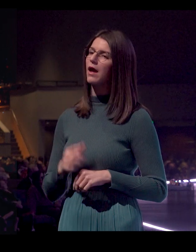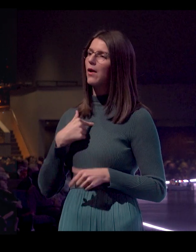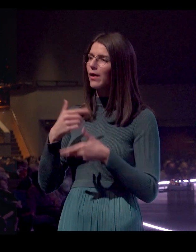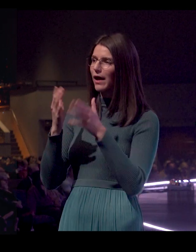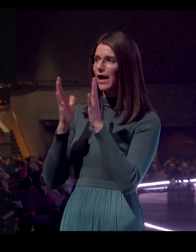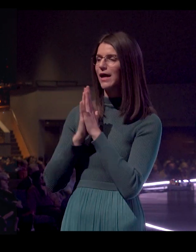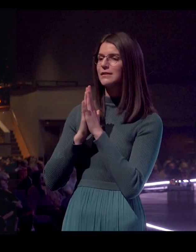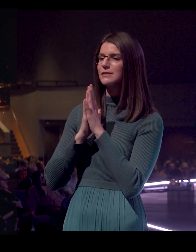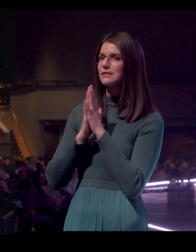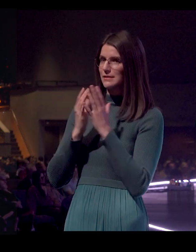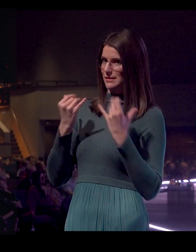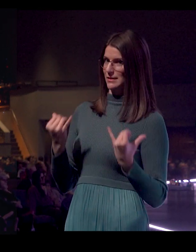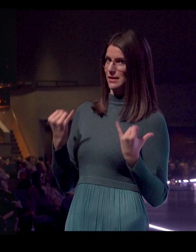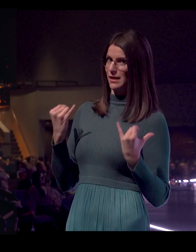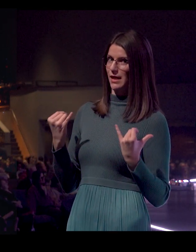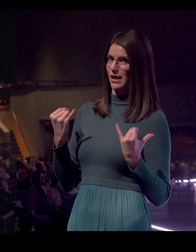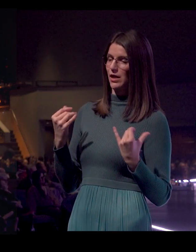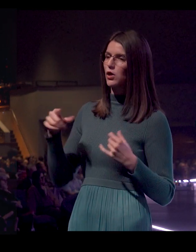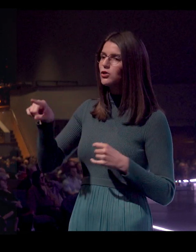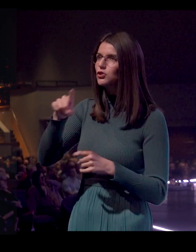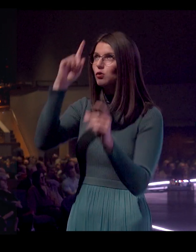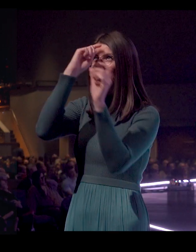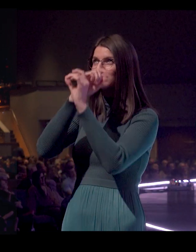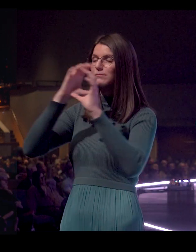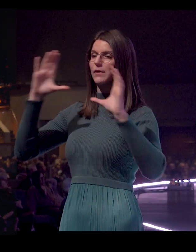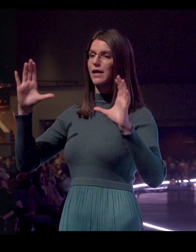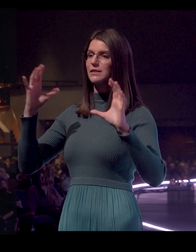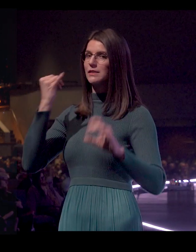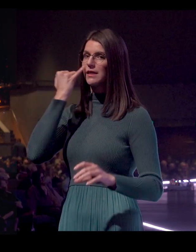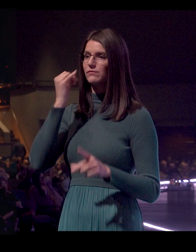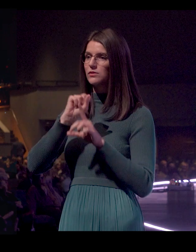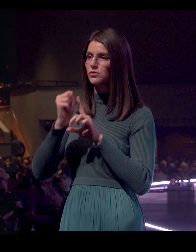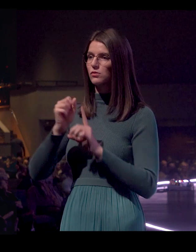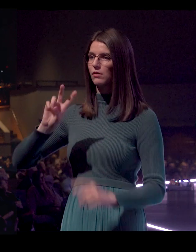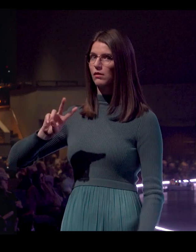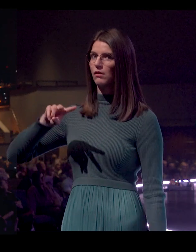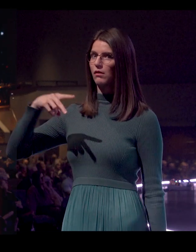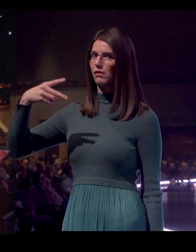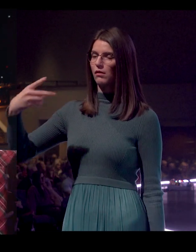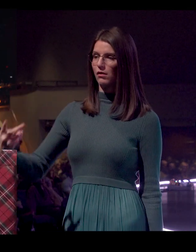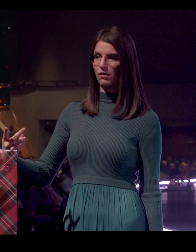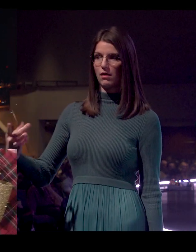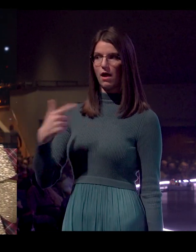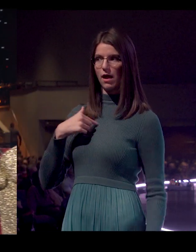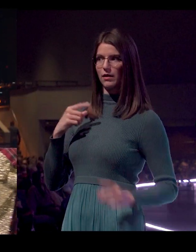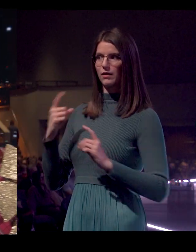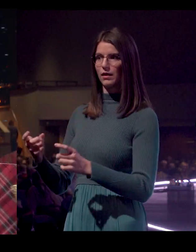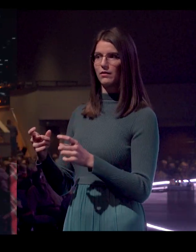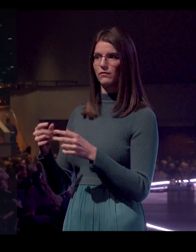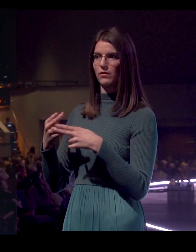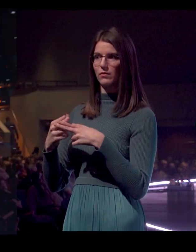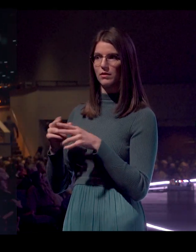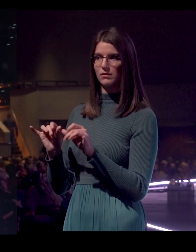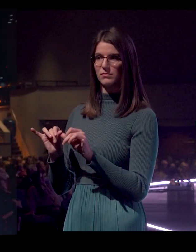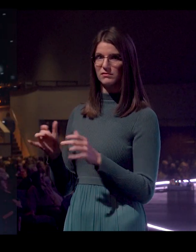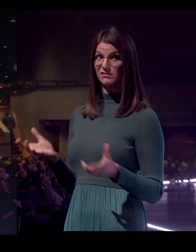the situation was reversed? Yeah, you know exactly what I'm saying. I'm just saying, all right?